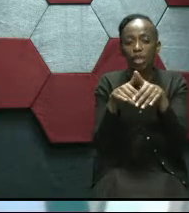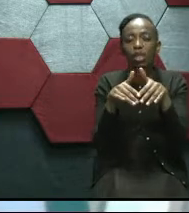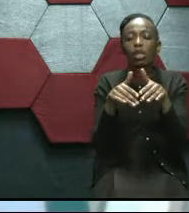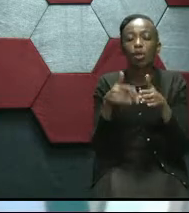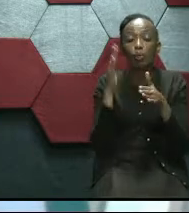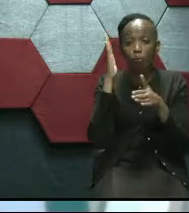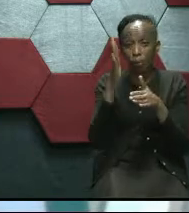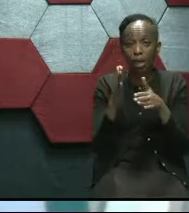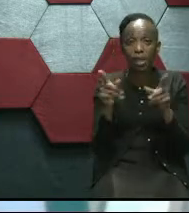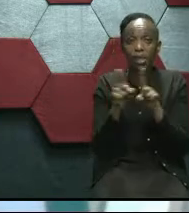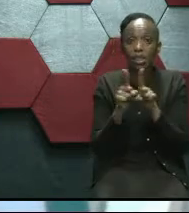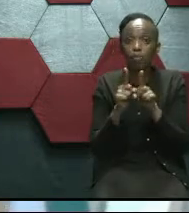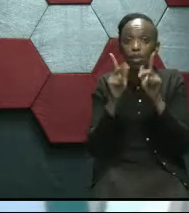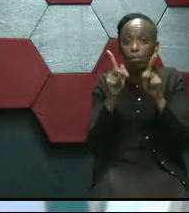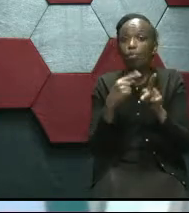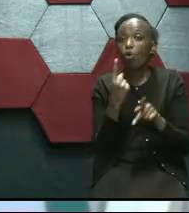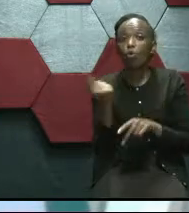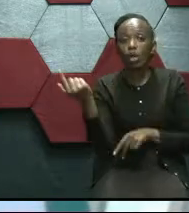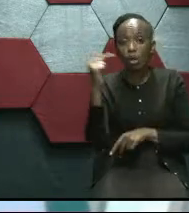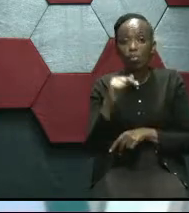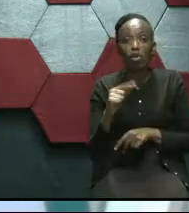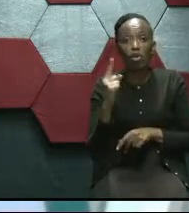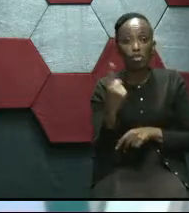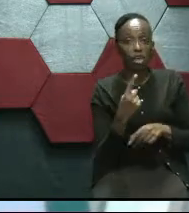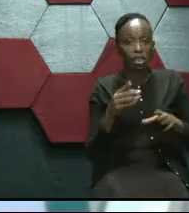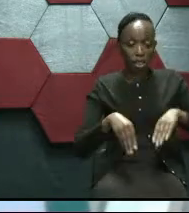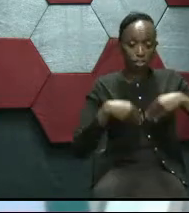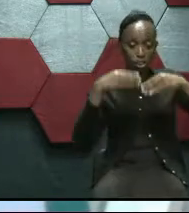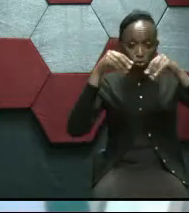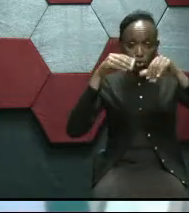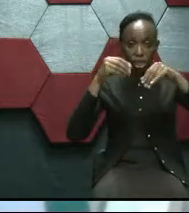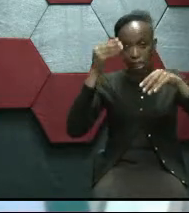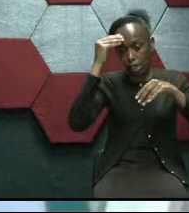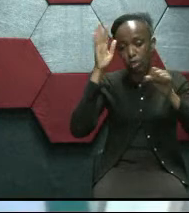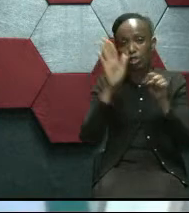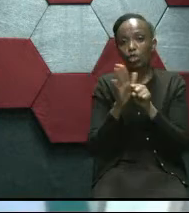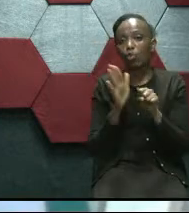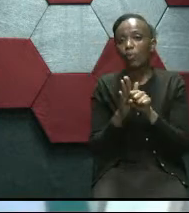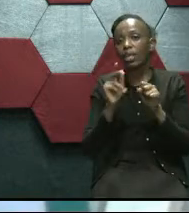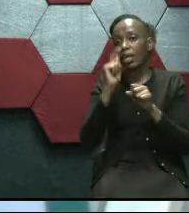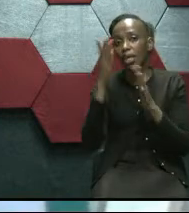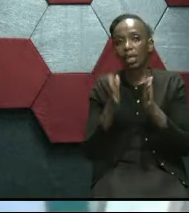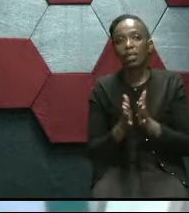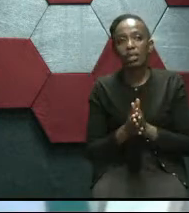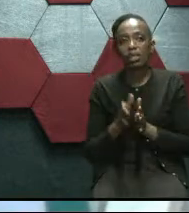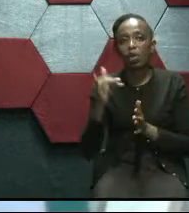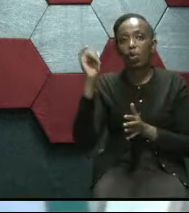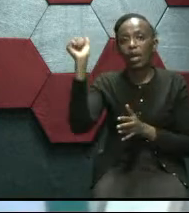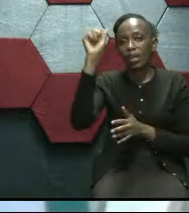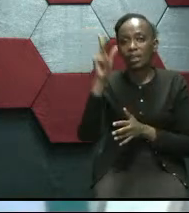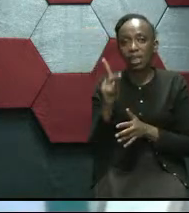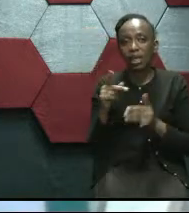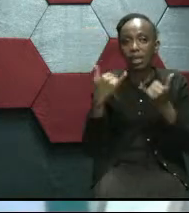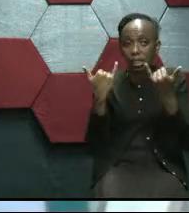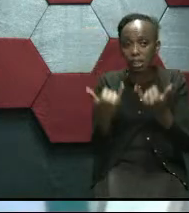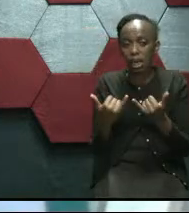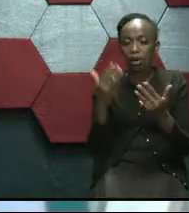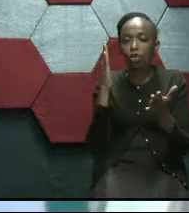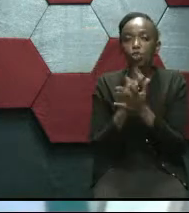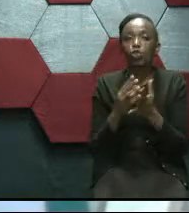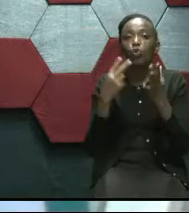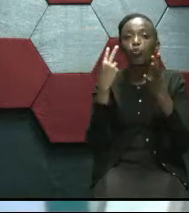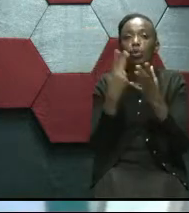Irish missionaries who came first, offering quality education to many Kenyans. YSK is now a true